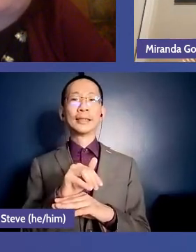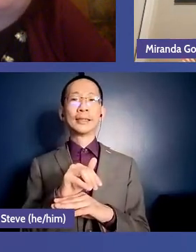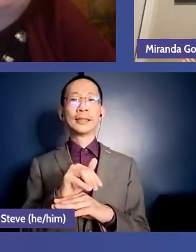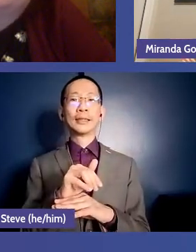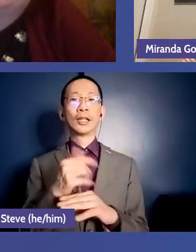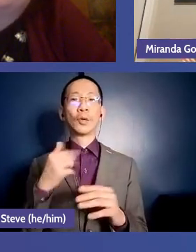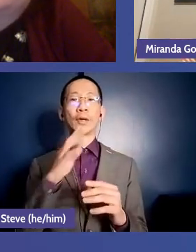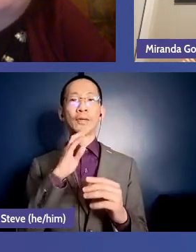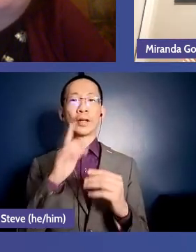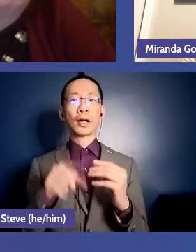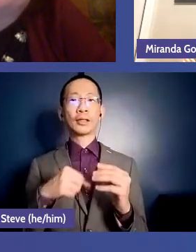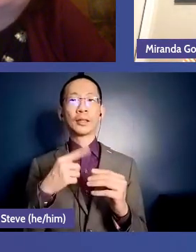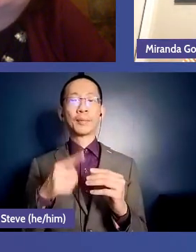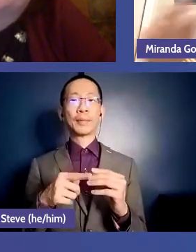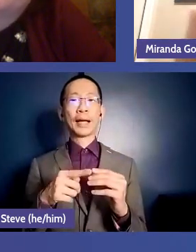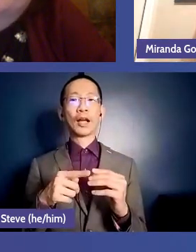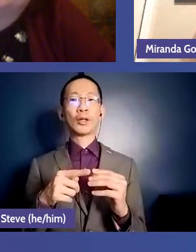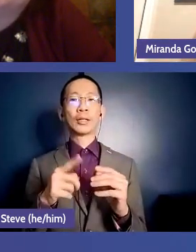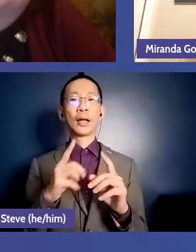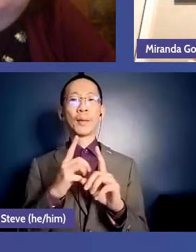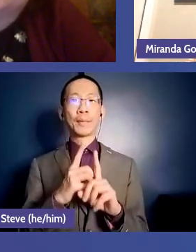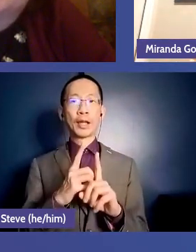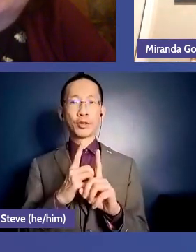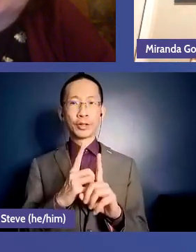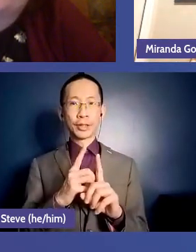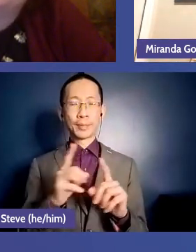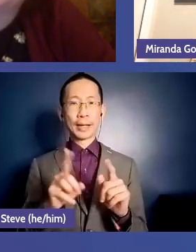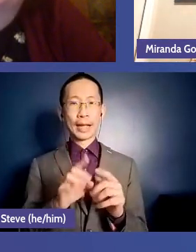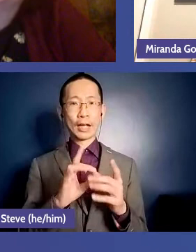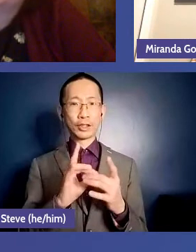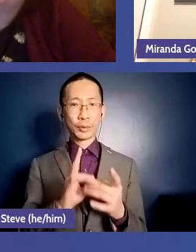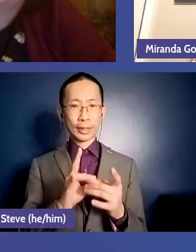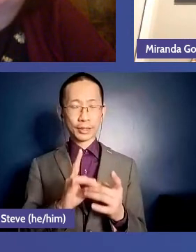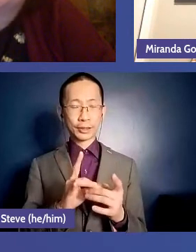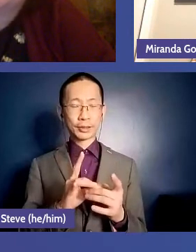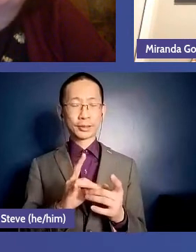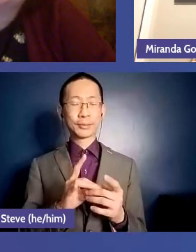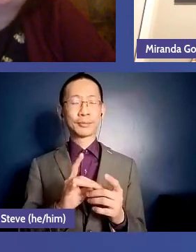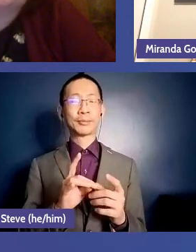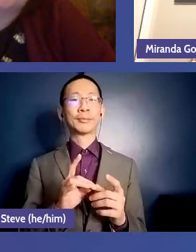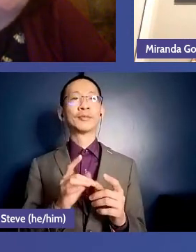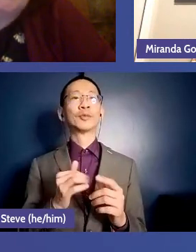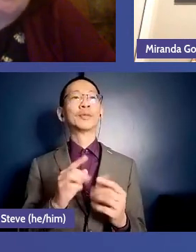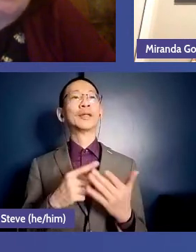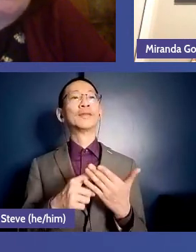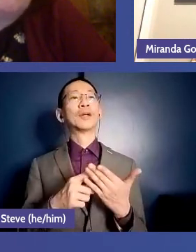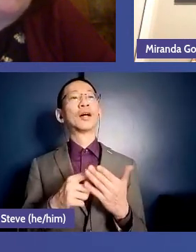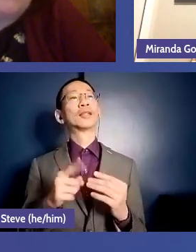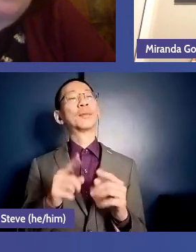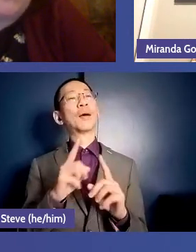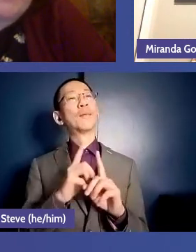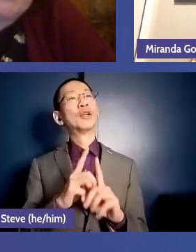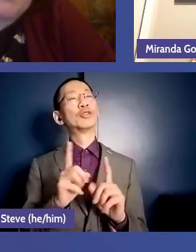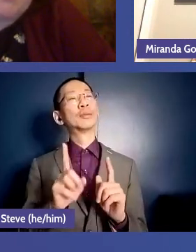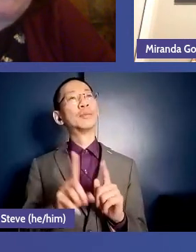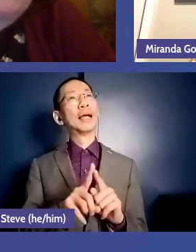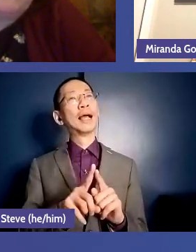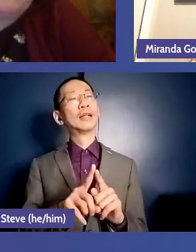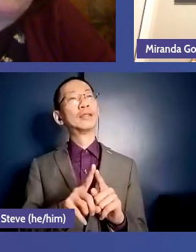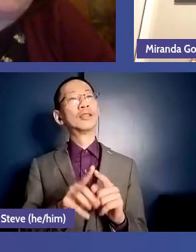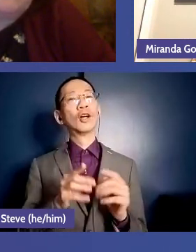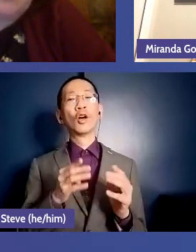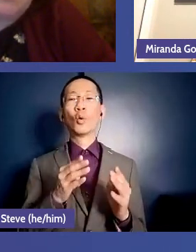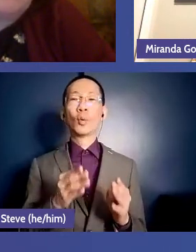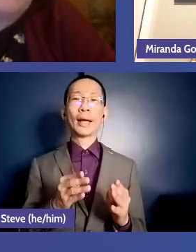talked about mentorship as a relationship. We've talked about it as a way